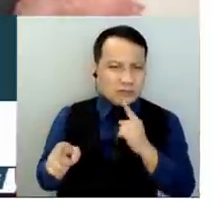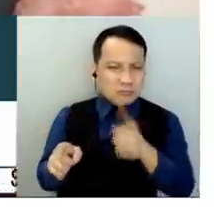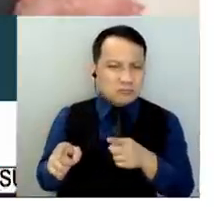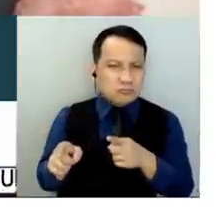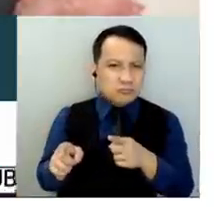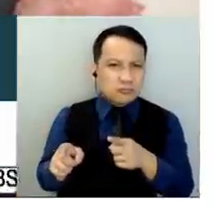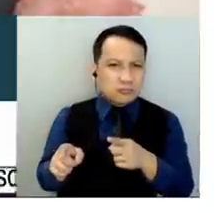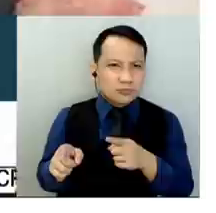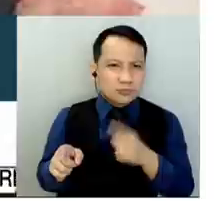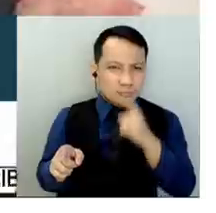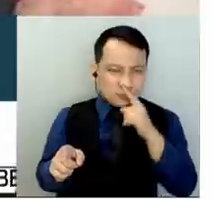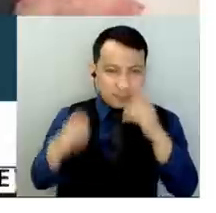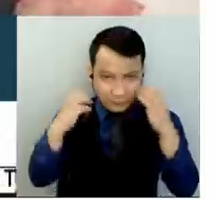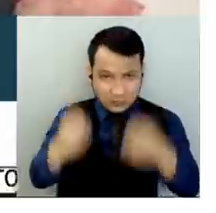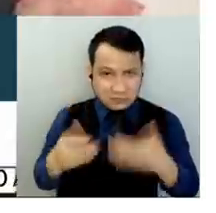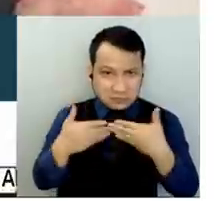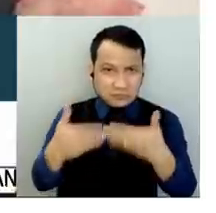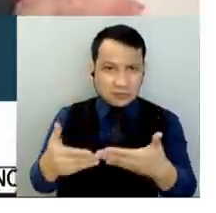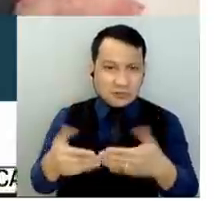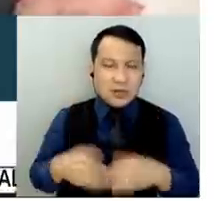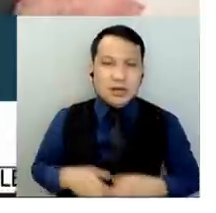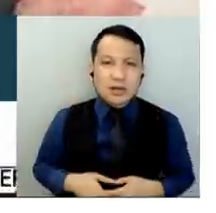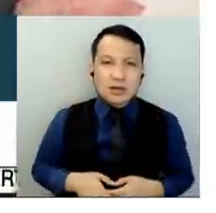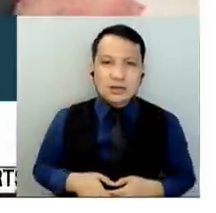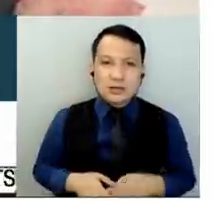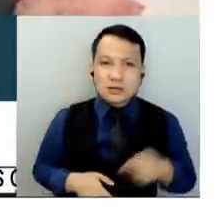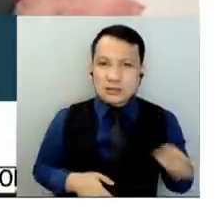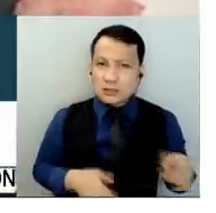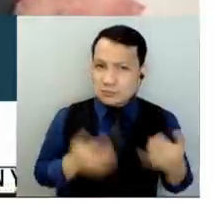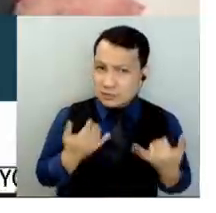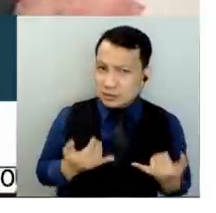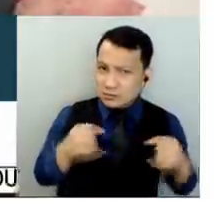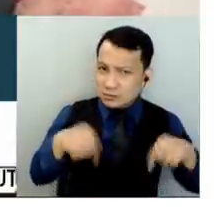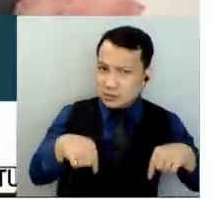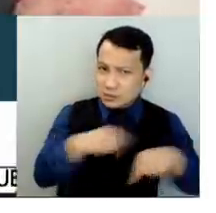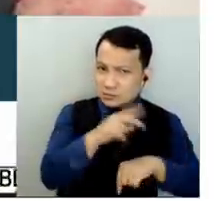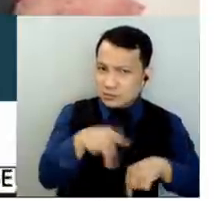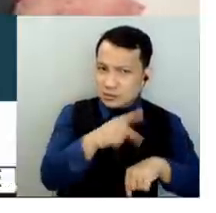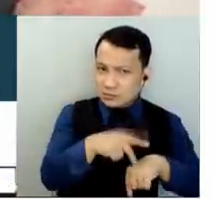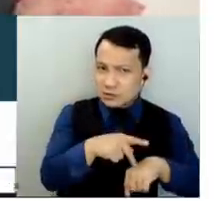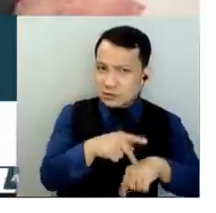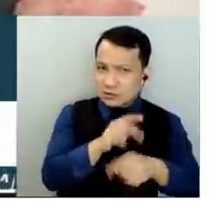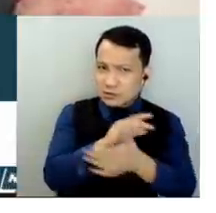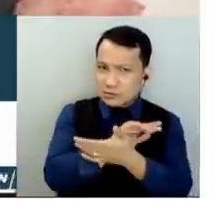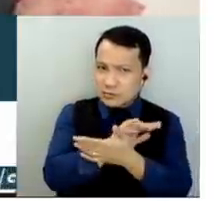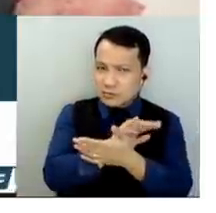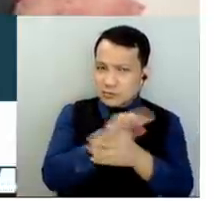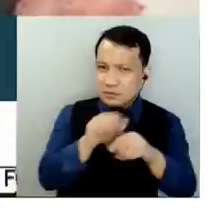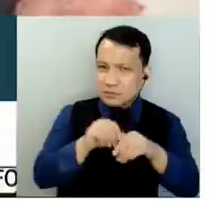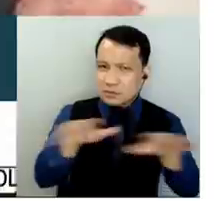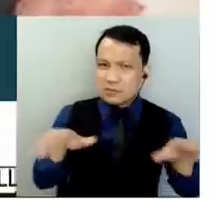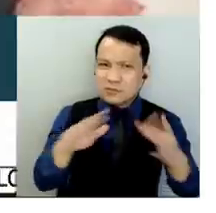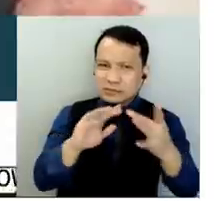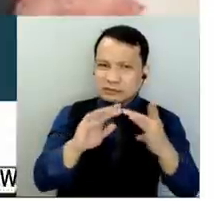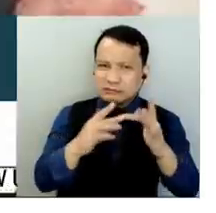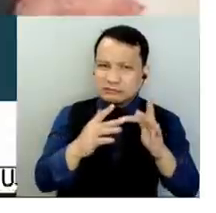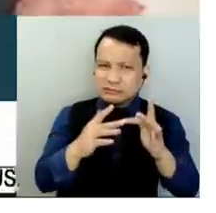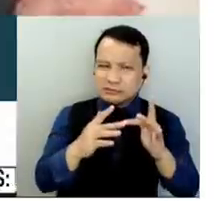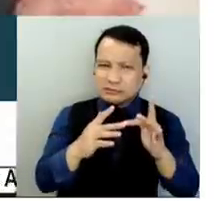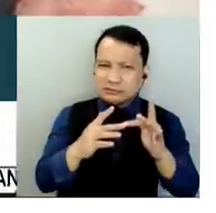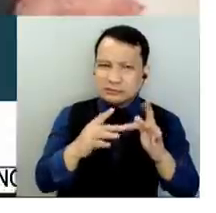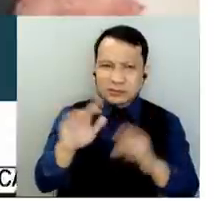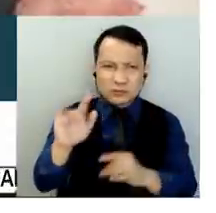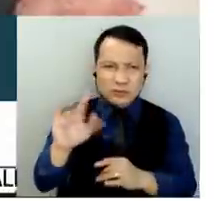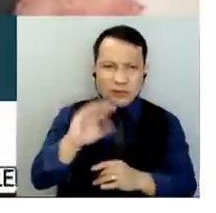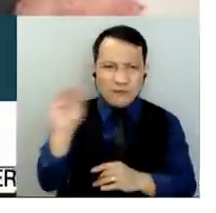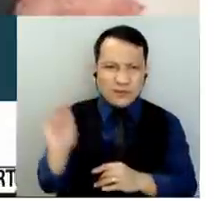And then that made education continuous. But in our country, pre-pandemic levels for internet connection, I believe it's just